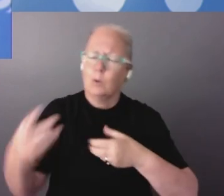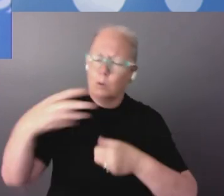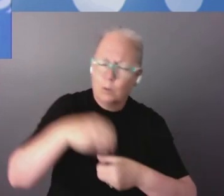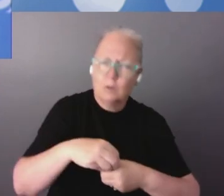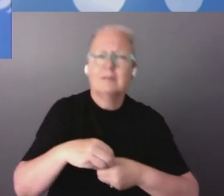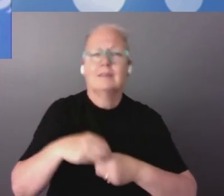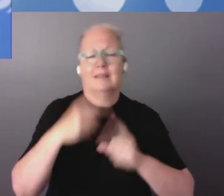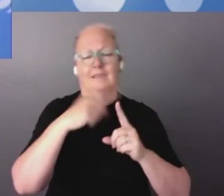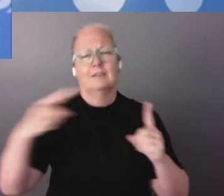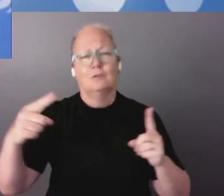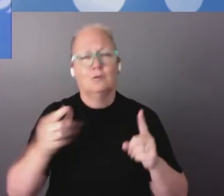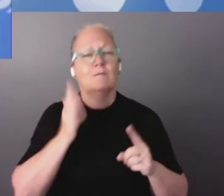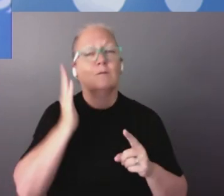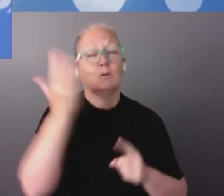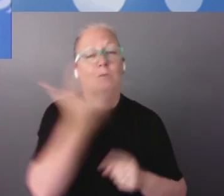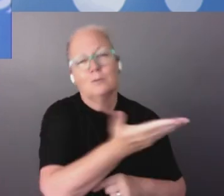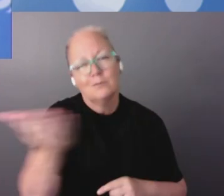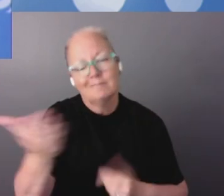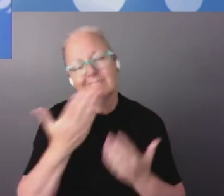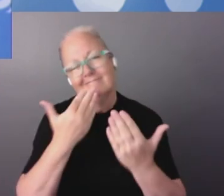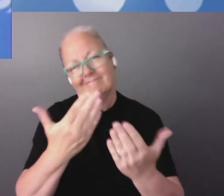for all. Thank you very much.